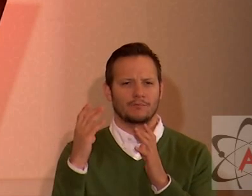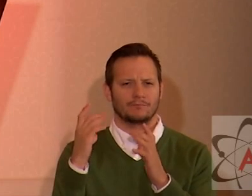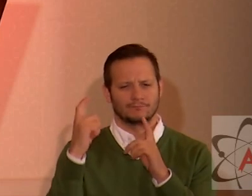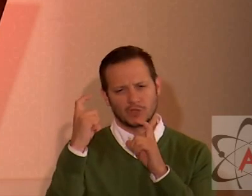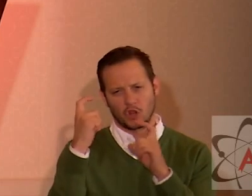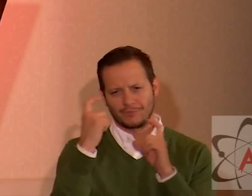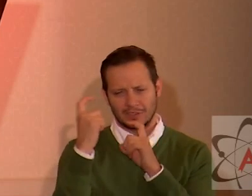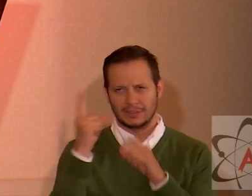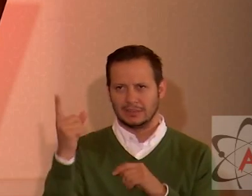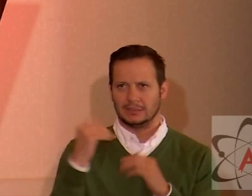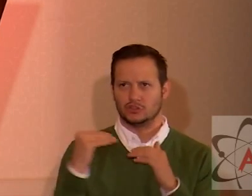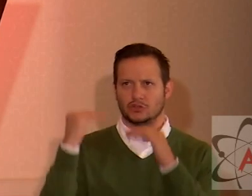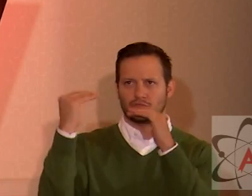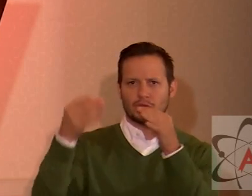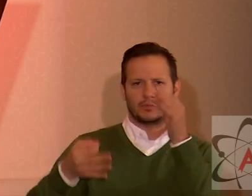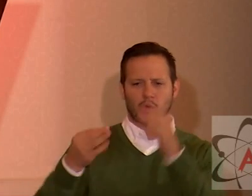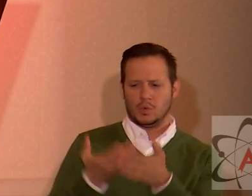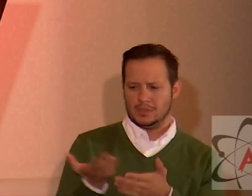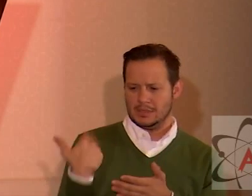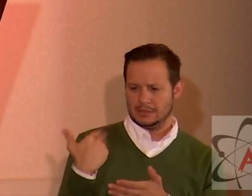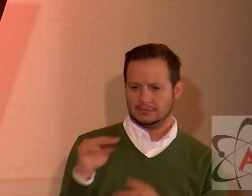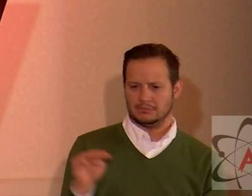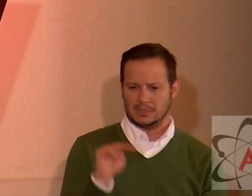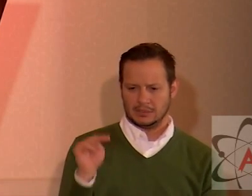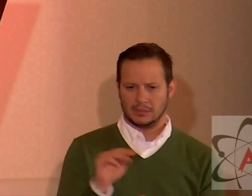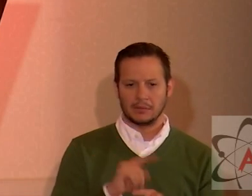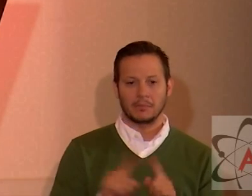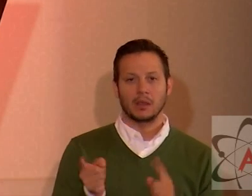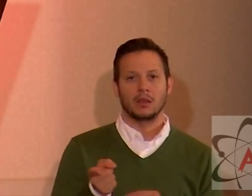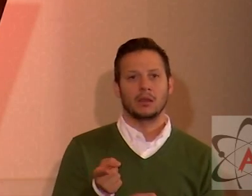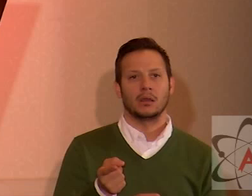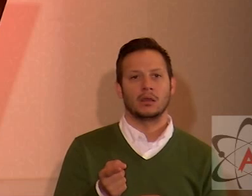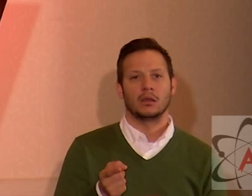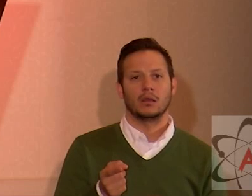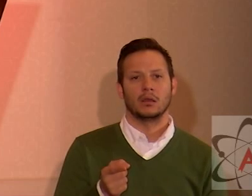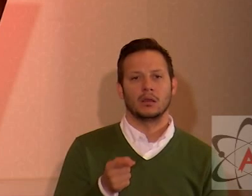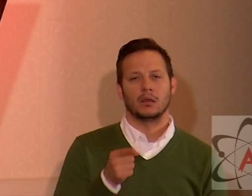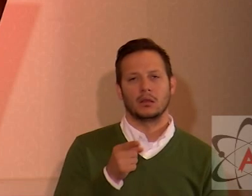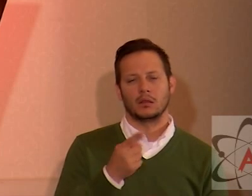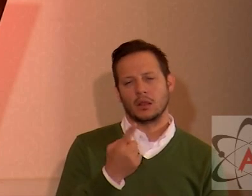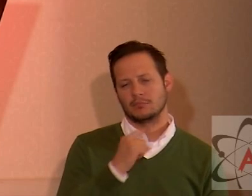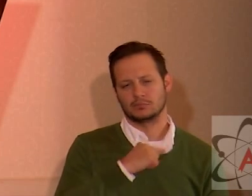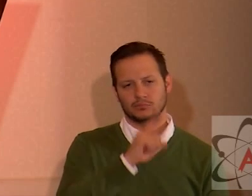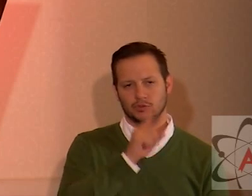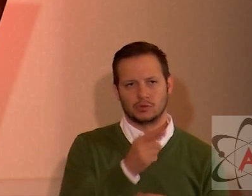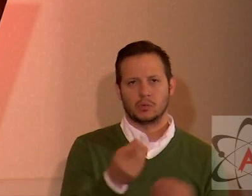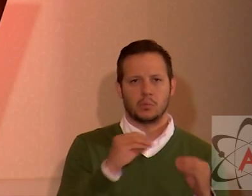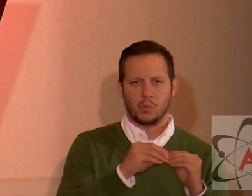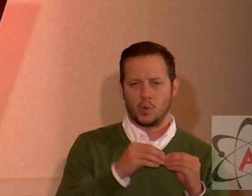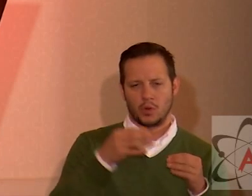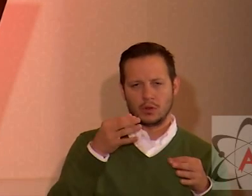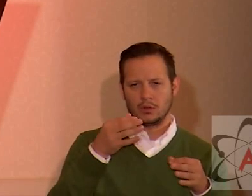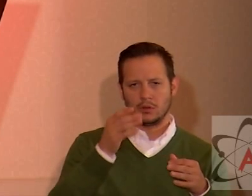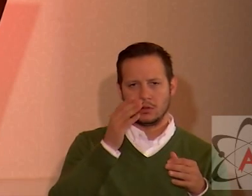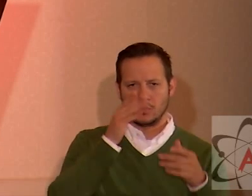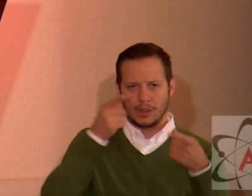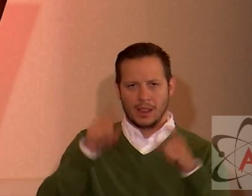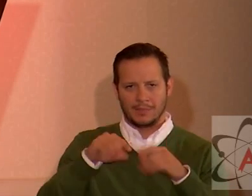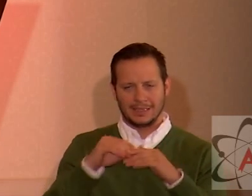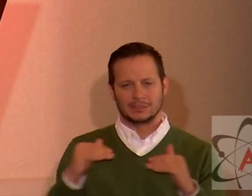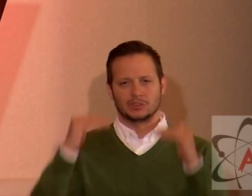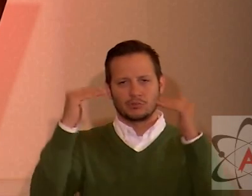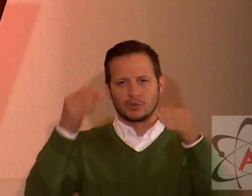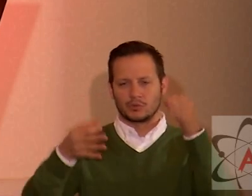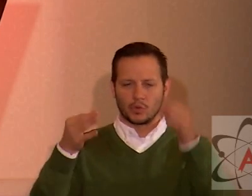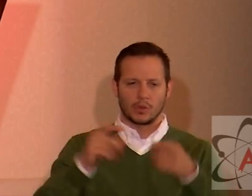Supreme Court just last Monday, but one of these cases will also get to the Supreme Court. So we have cases about cakes and